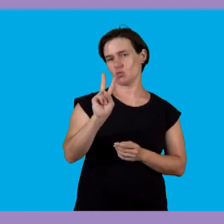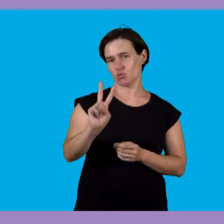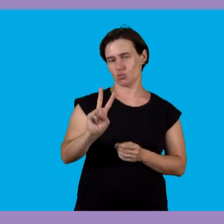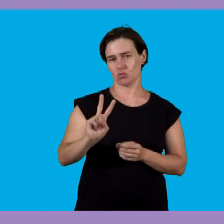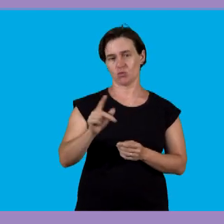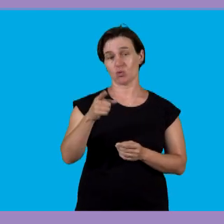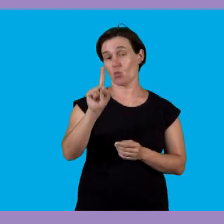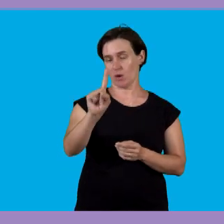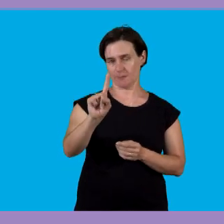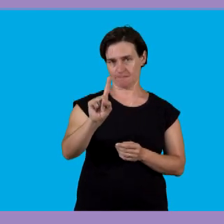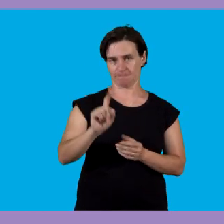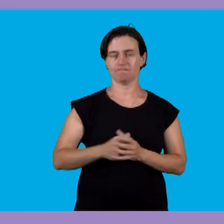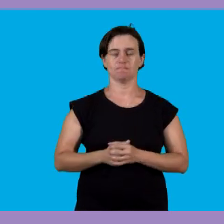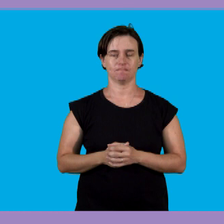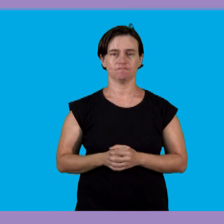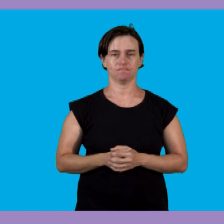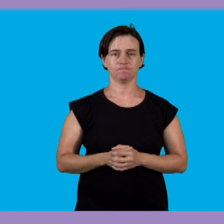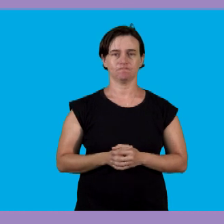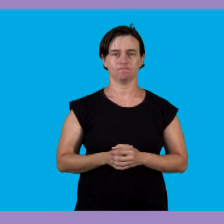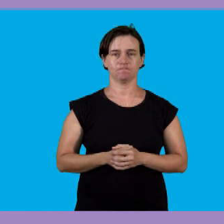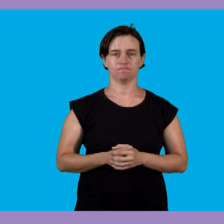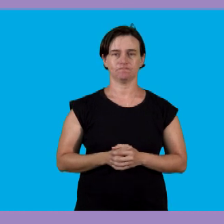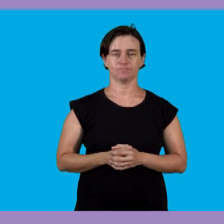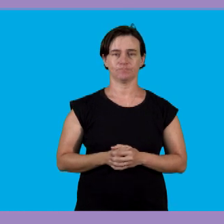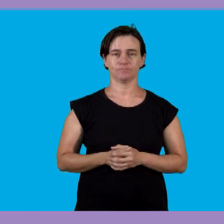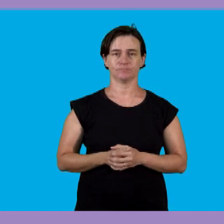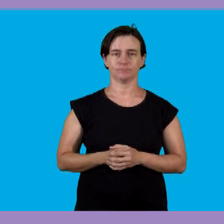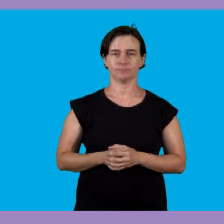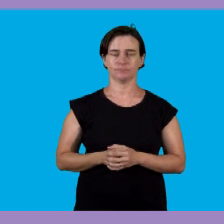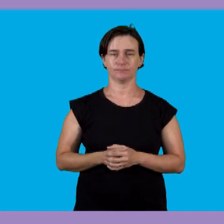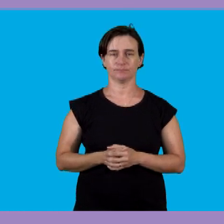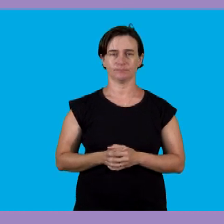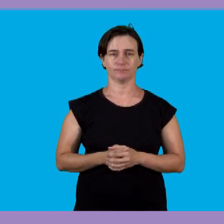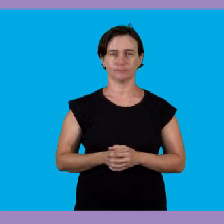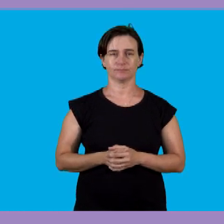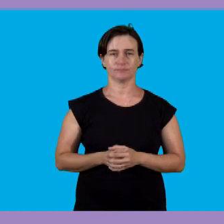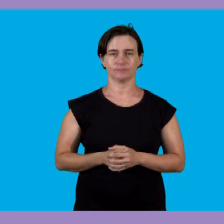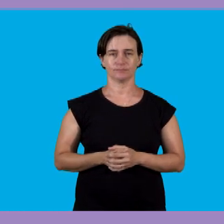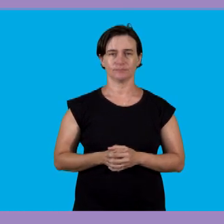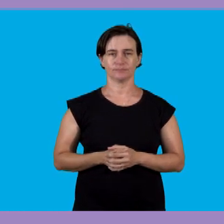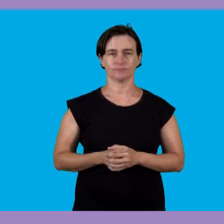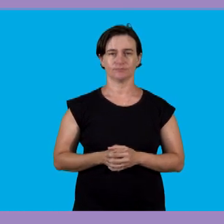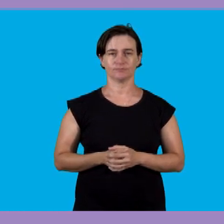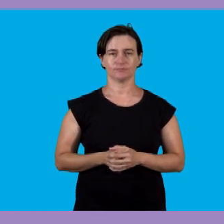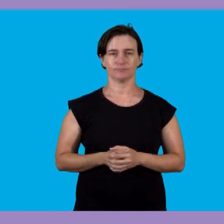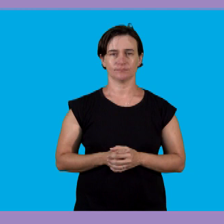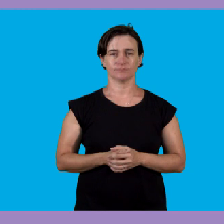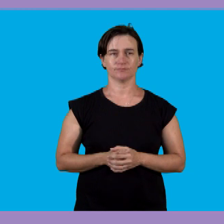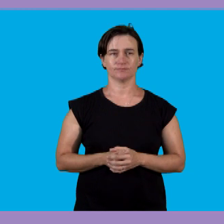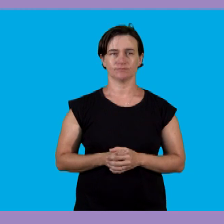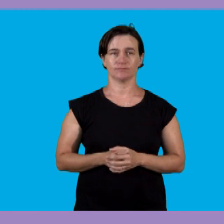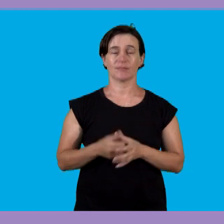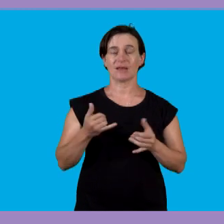the 1. So we can see there that the constant there is the 1.